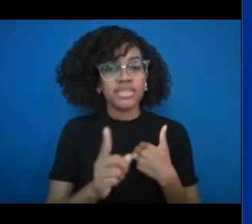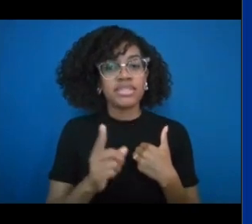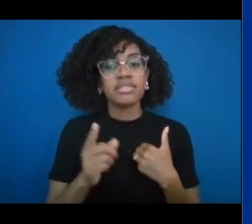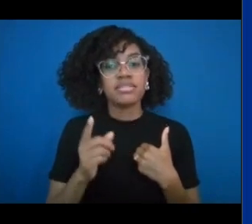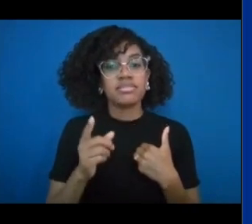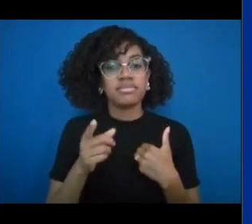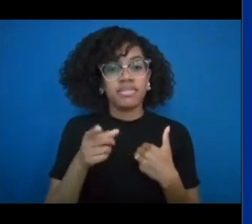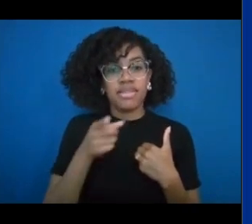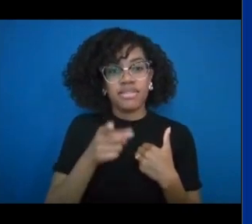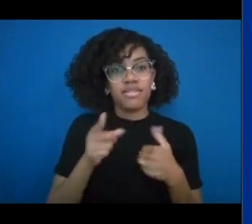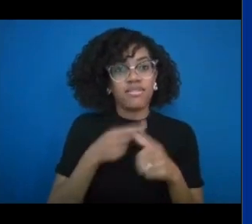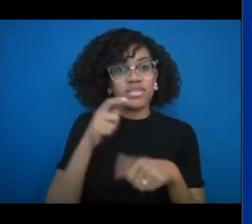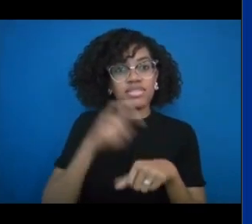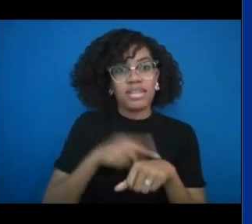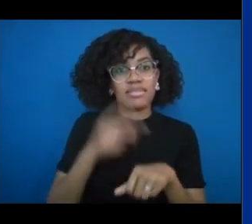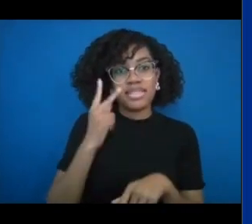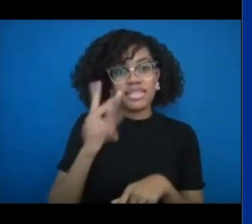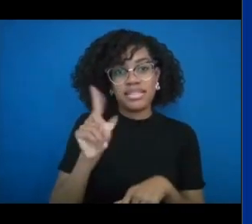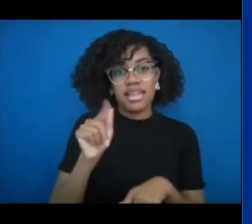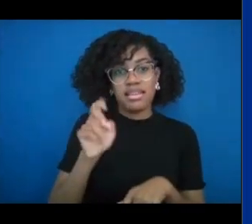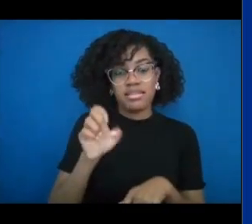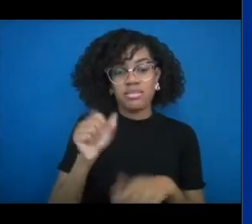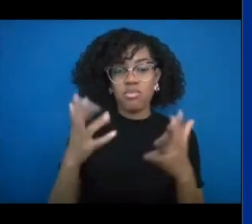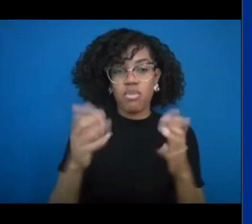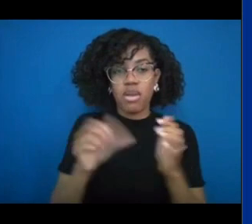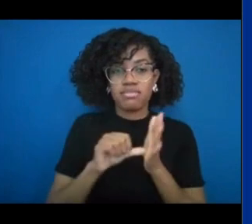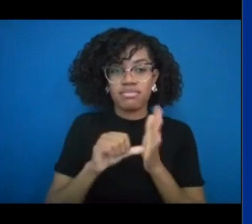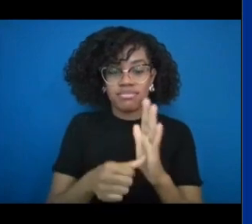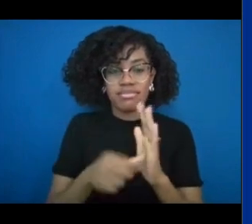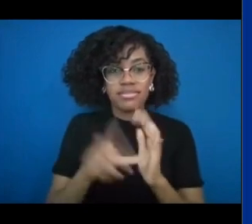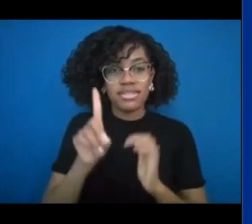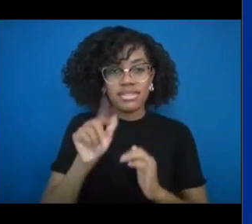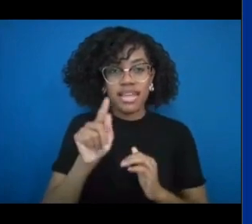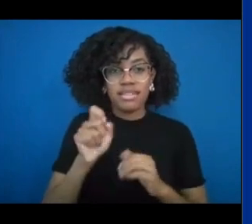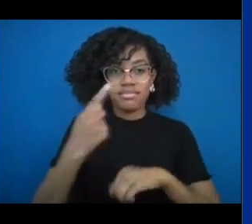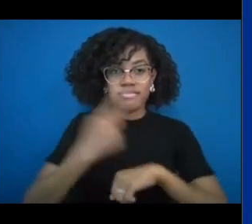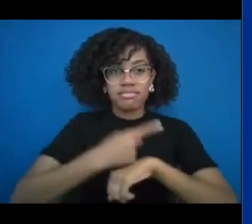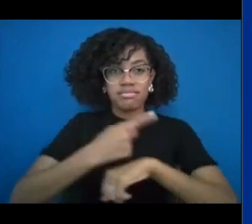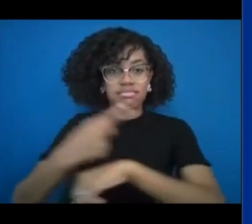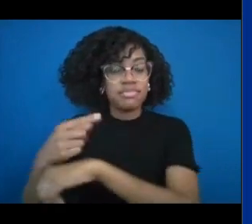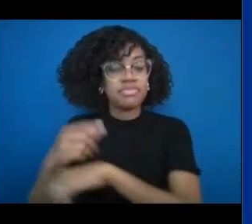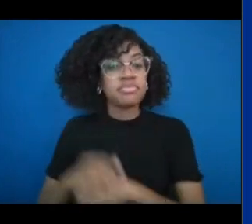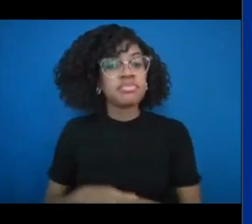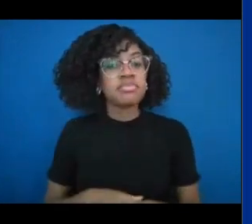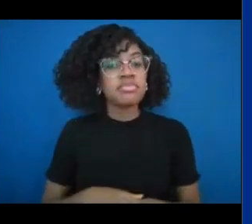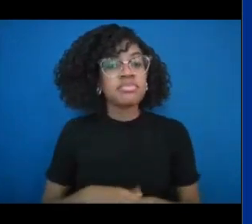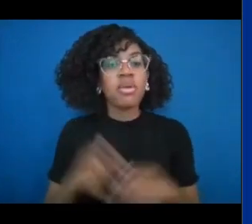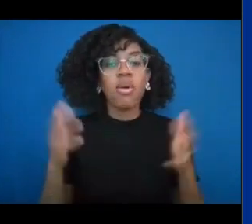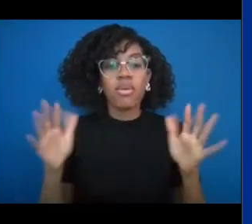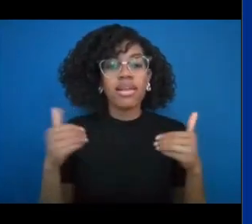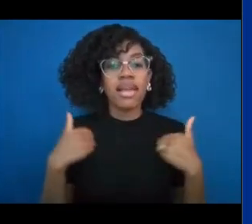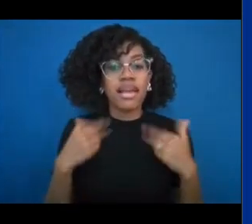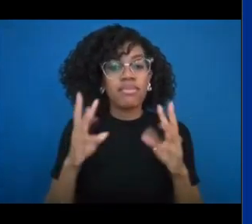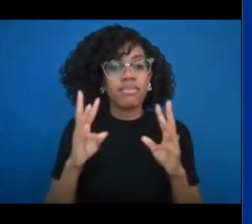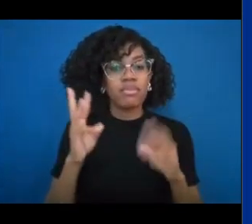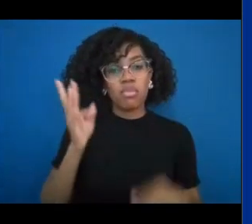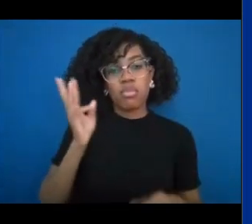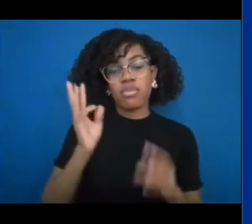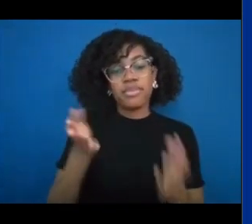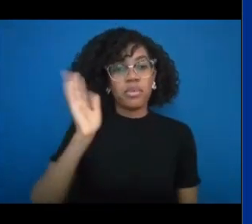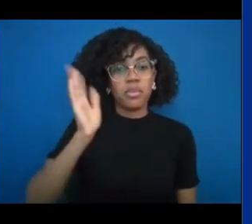dates. We really want you to know about them. We've already had a series of webinars. Today you are